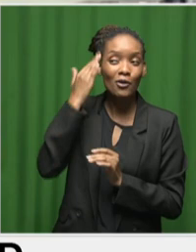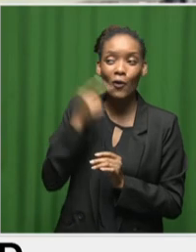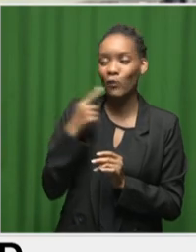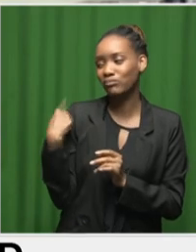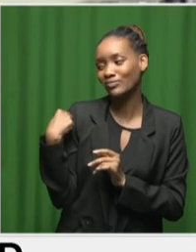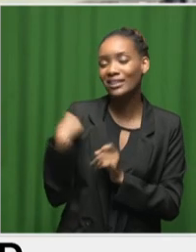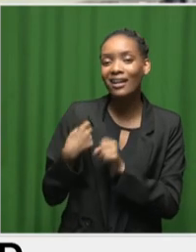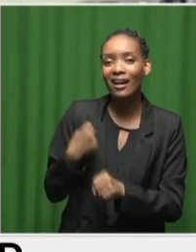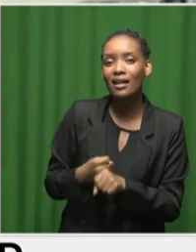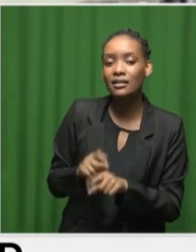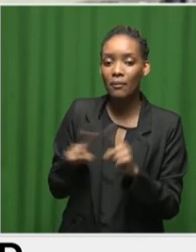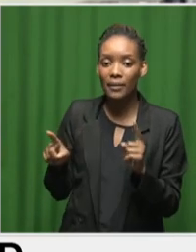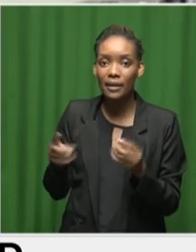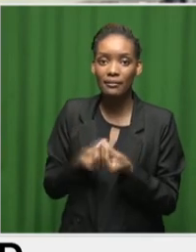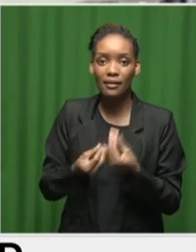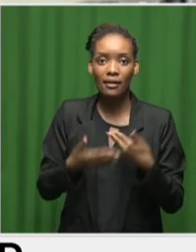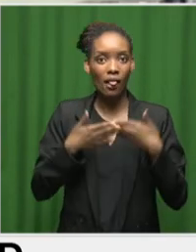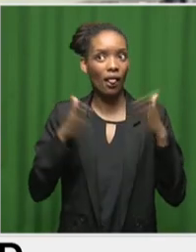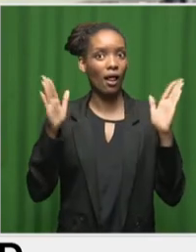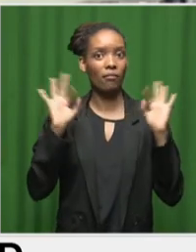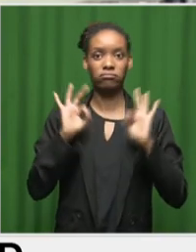mean, obviously things are now opening up.